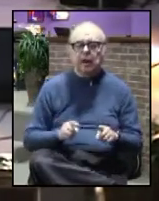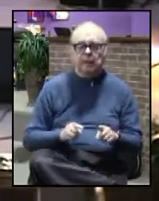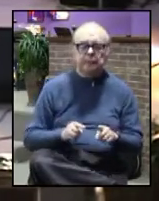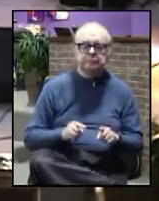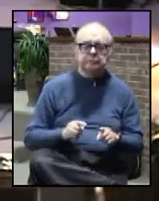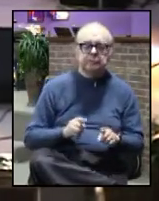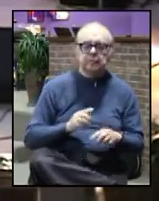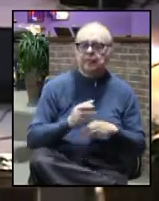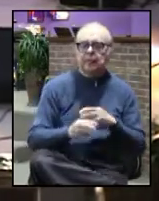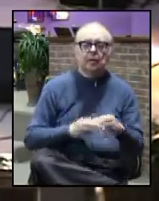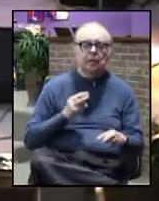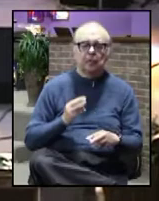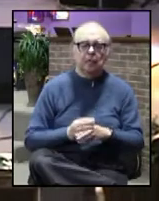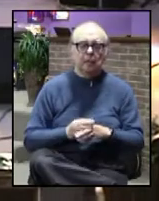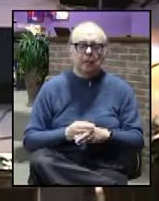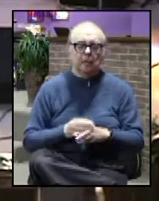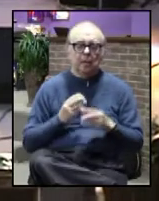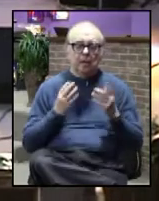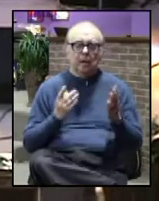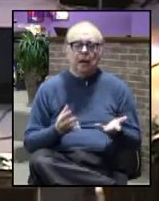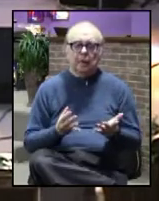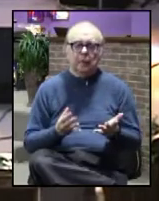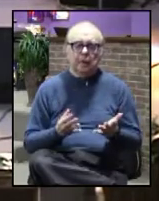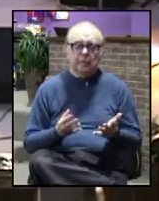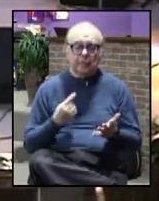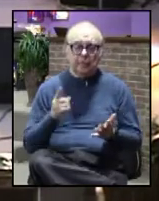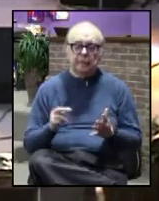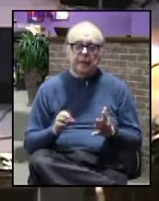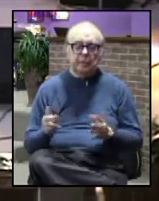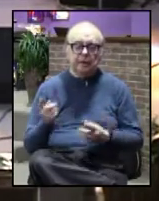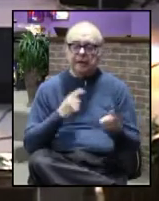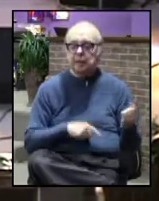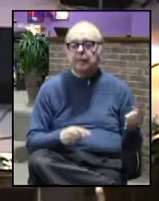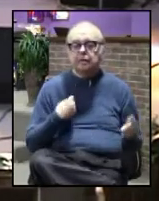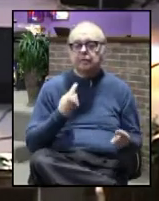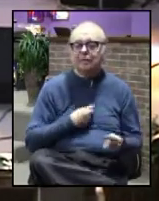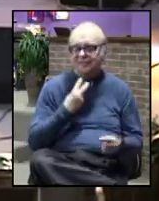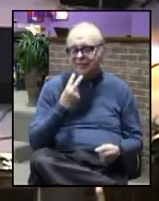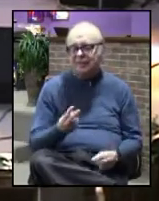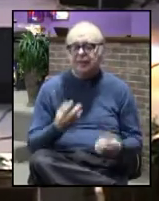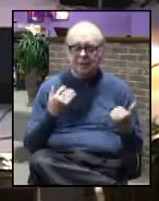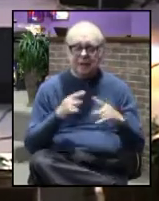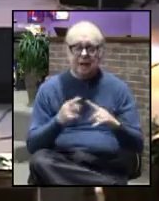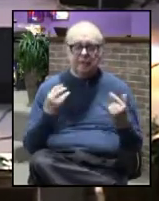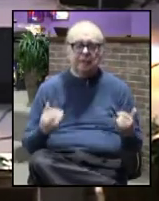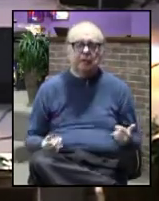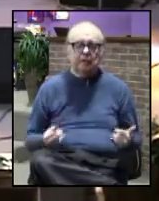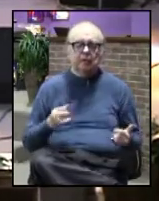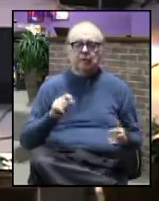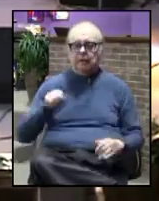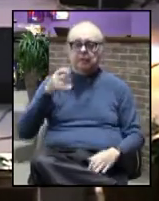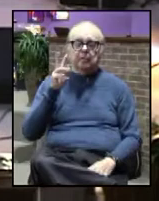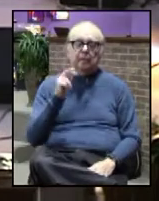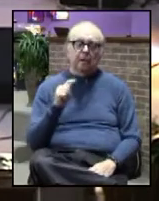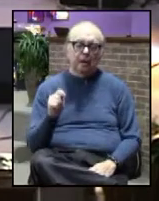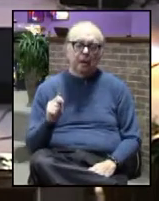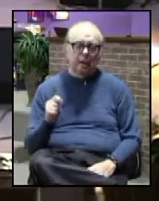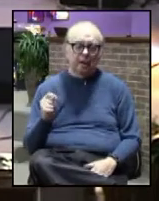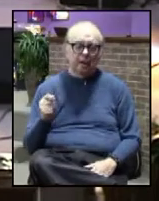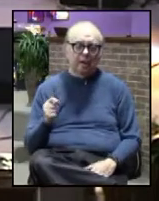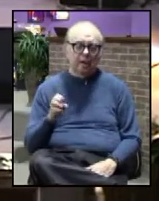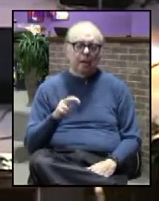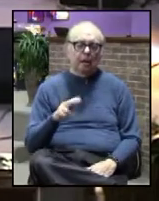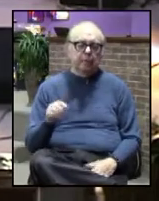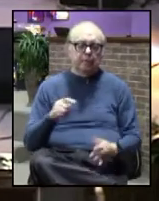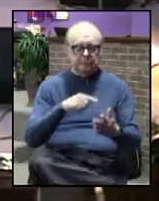continent or the world, we had to wait for them to get it all back here. But now, we turn on the TV, it's news here,